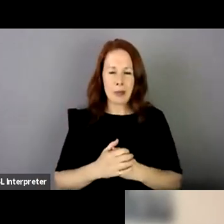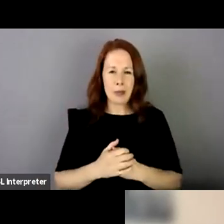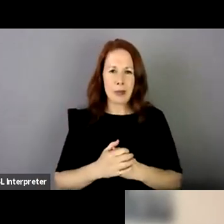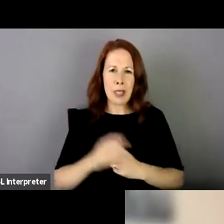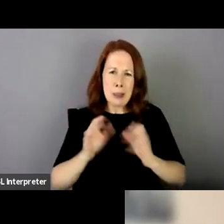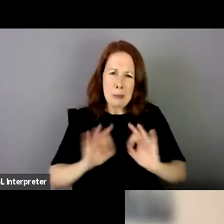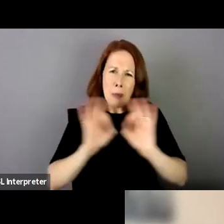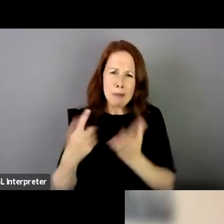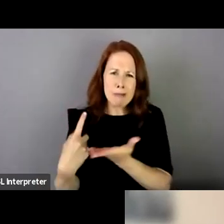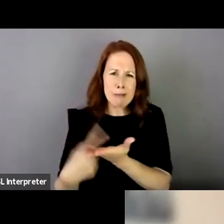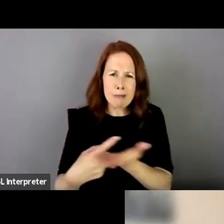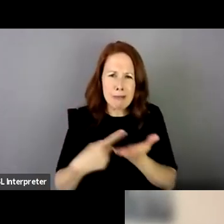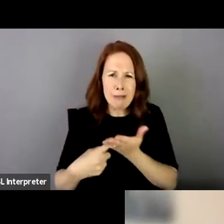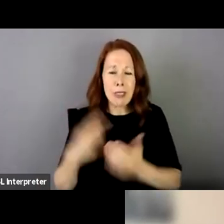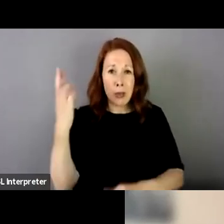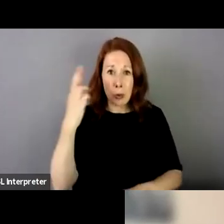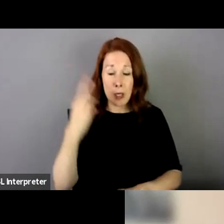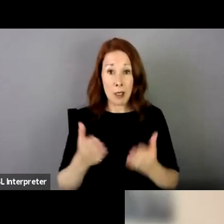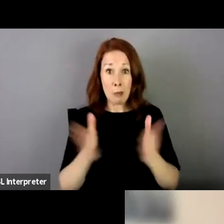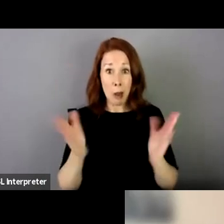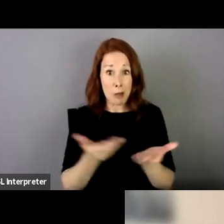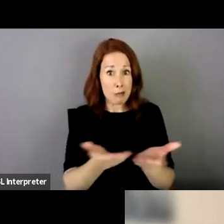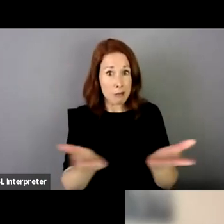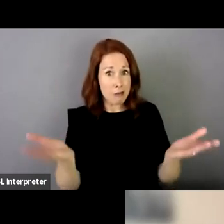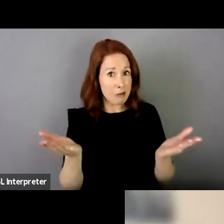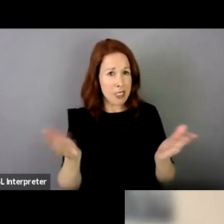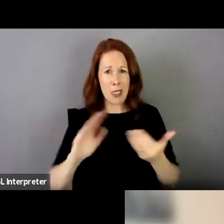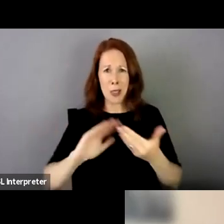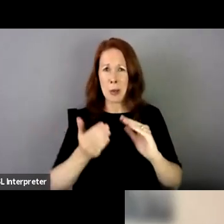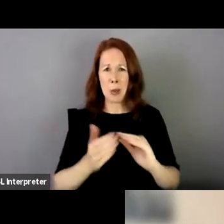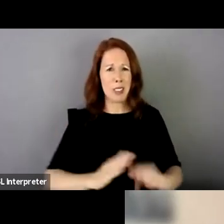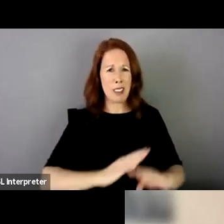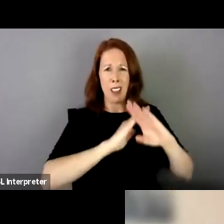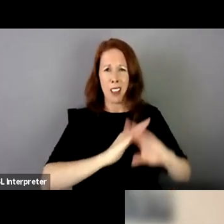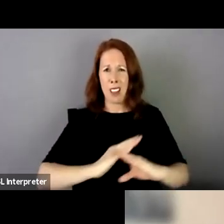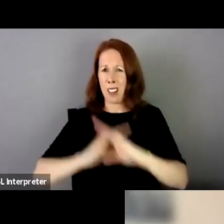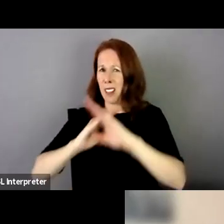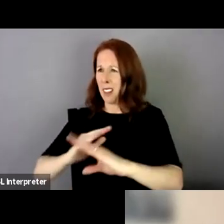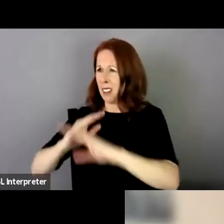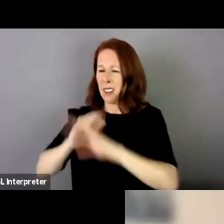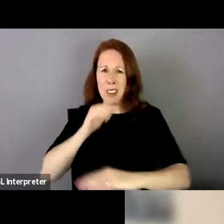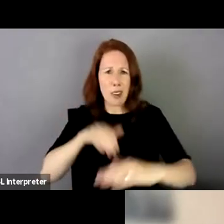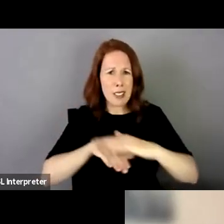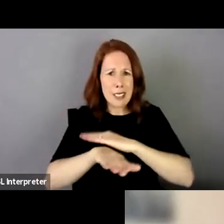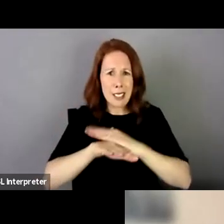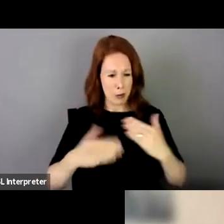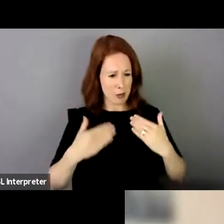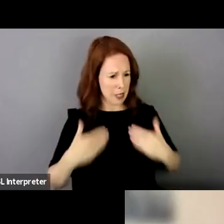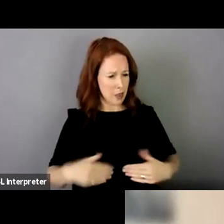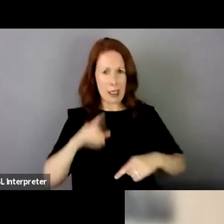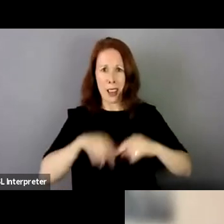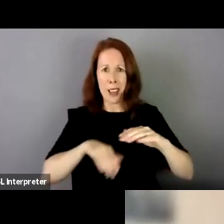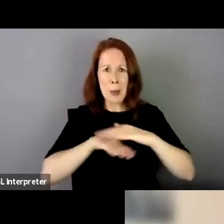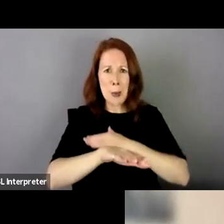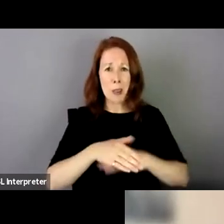different public spaces and areas in our communities are still not accessible in that physical way.